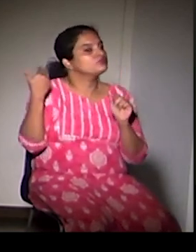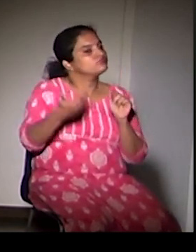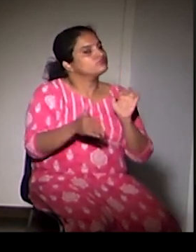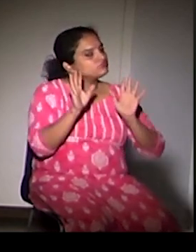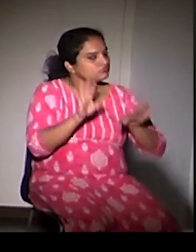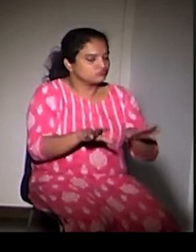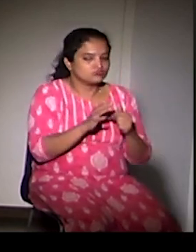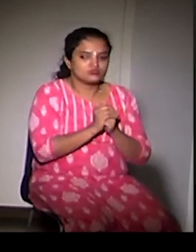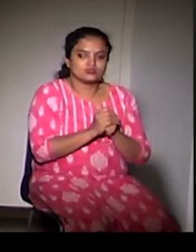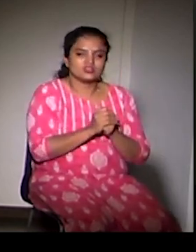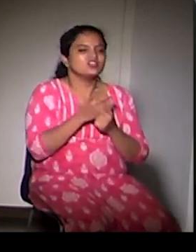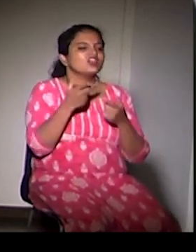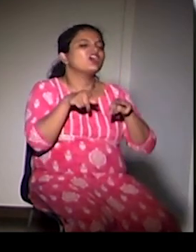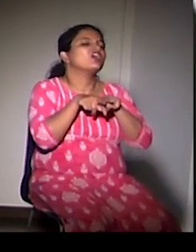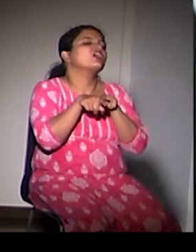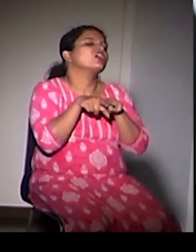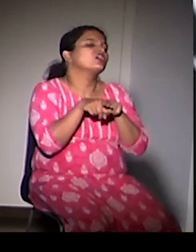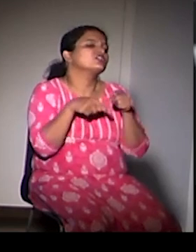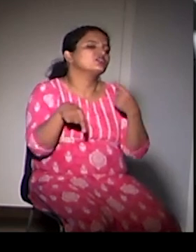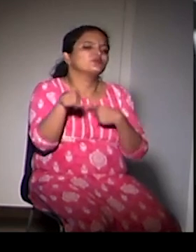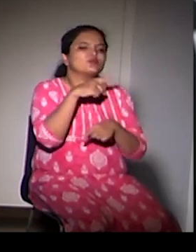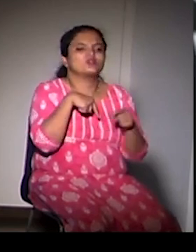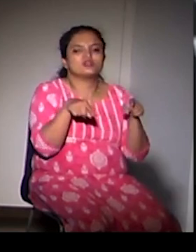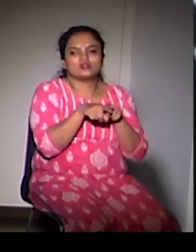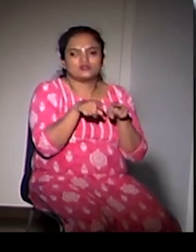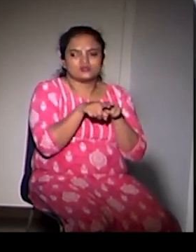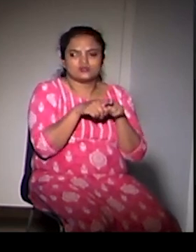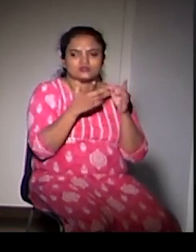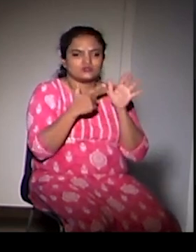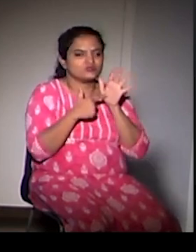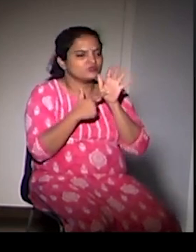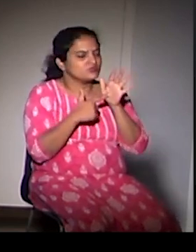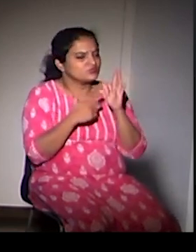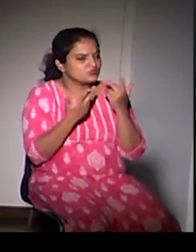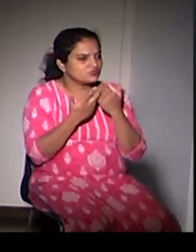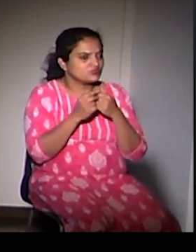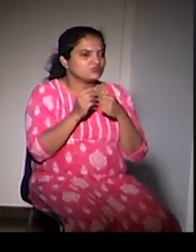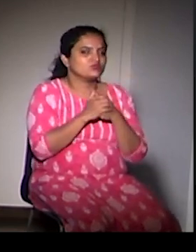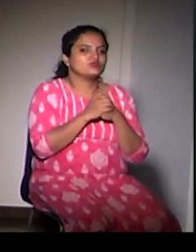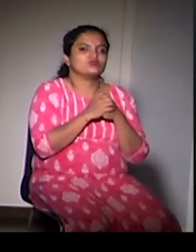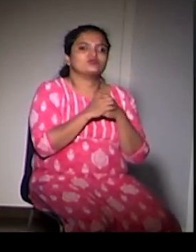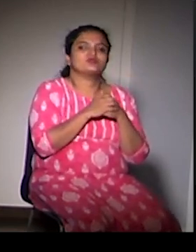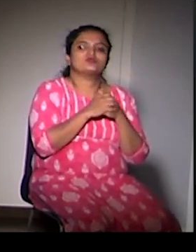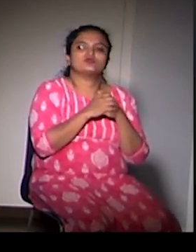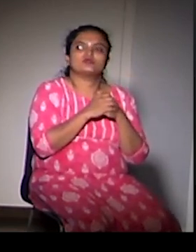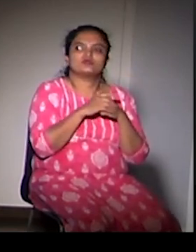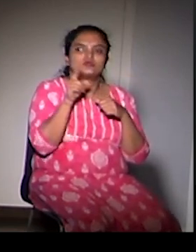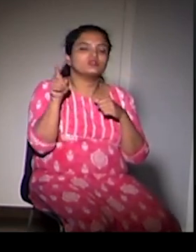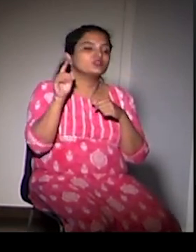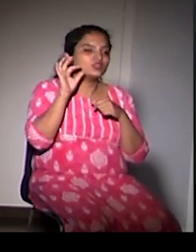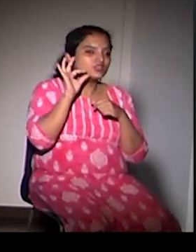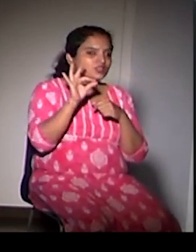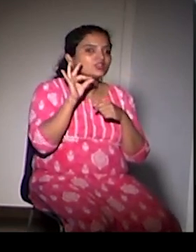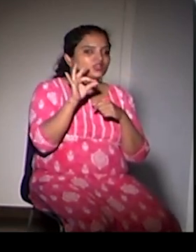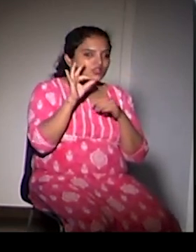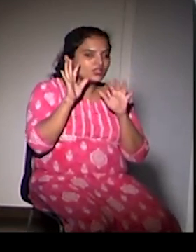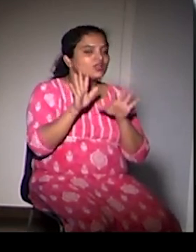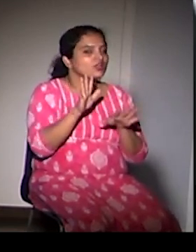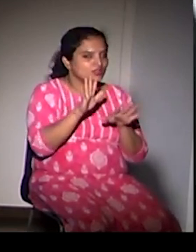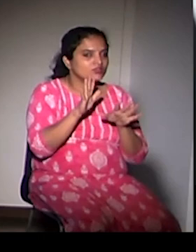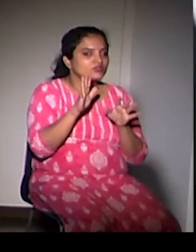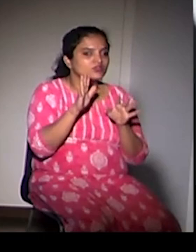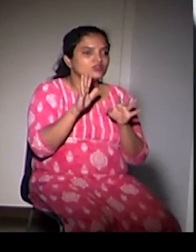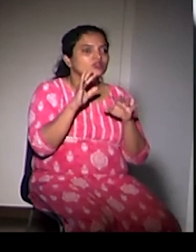Just looking at some examples now of other wall tiles. These are some rather nice ones on the tomb of Ibrahim